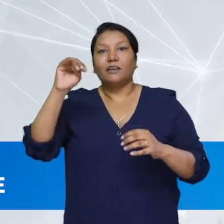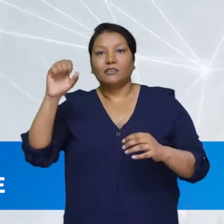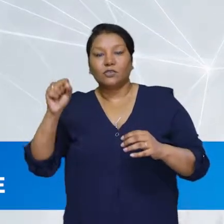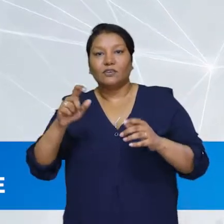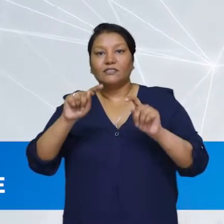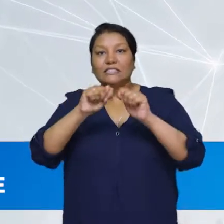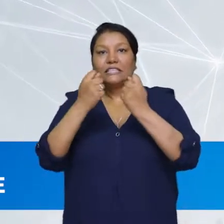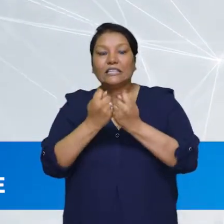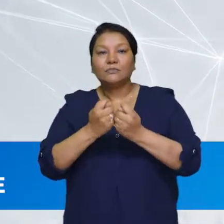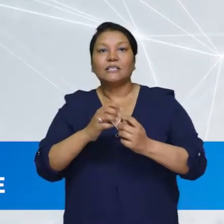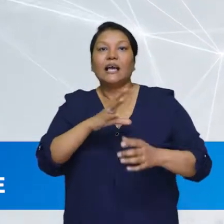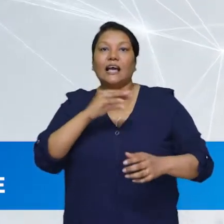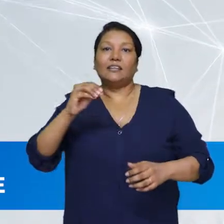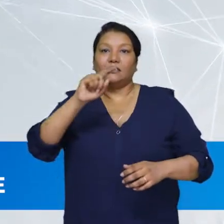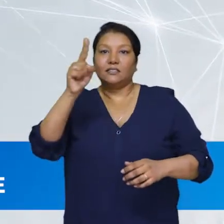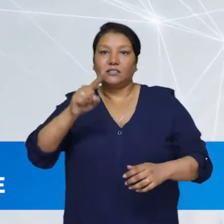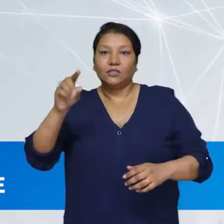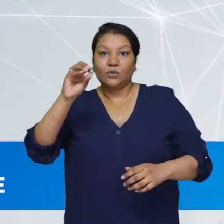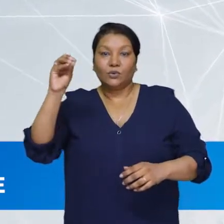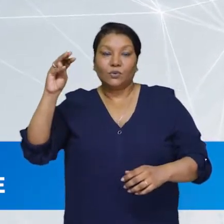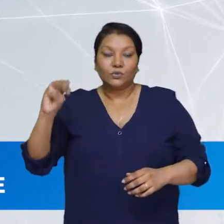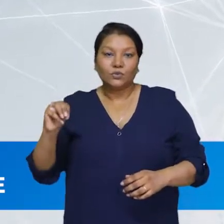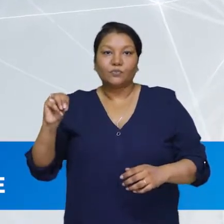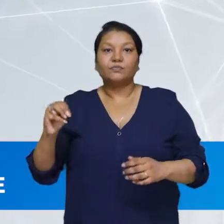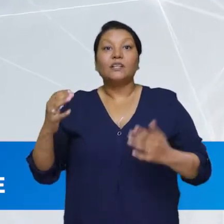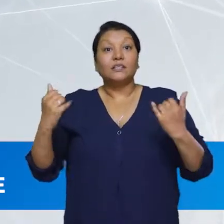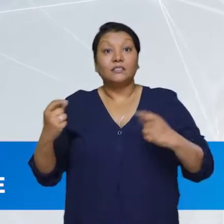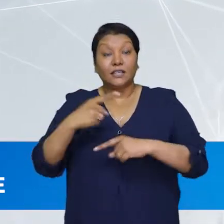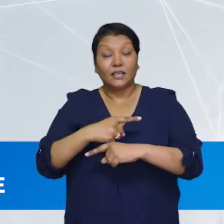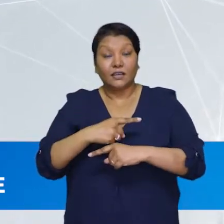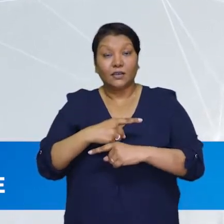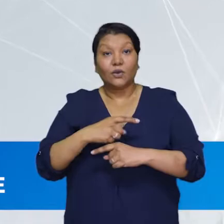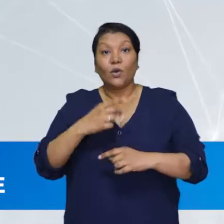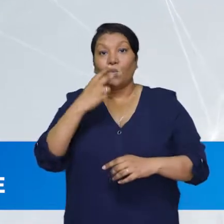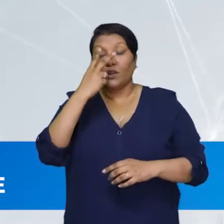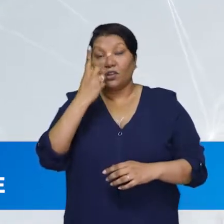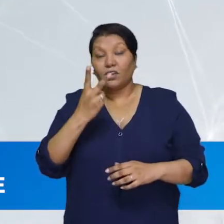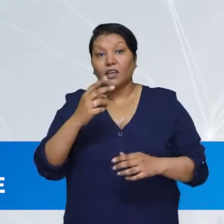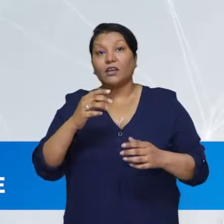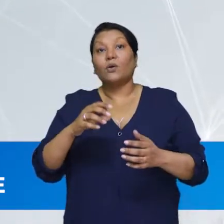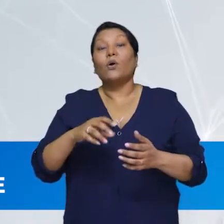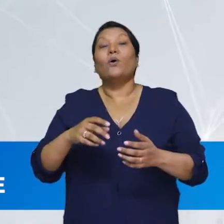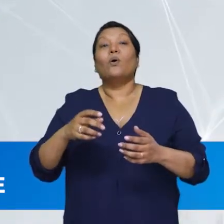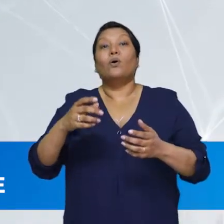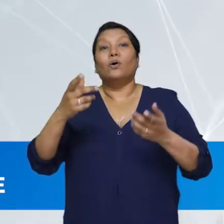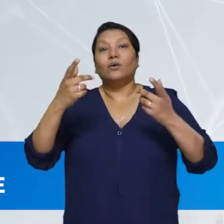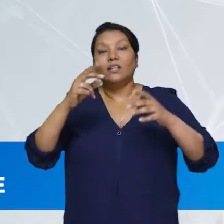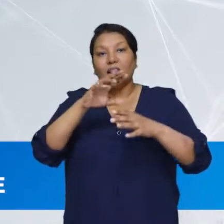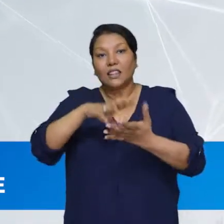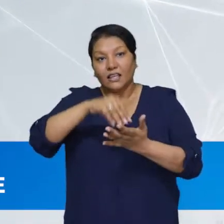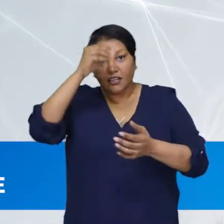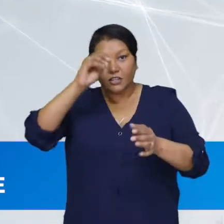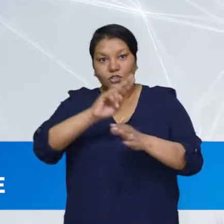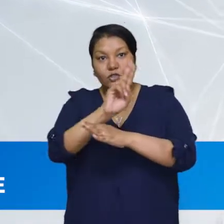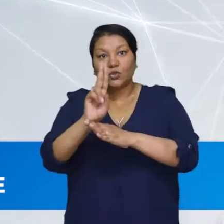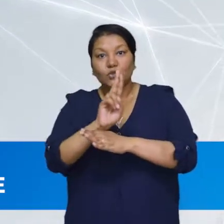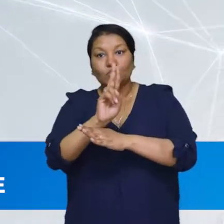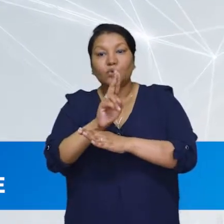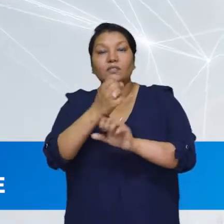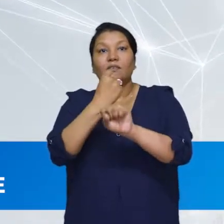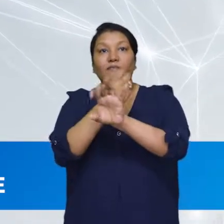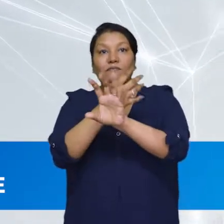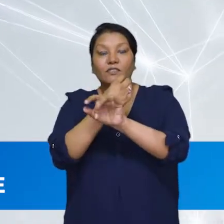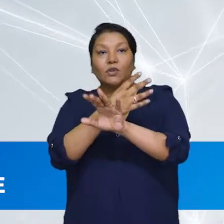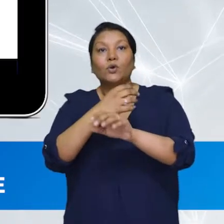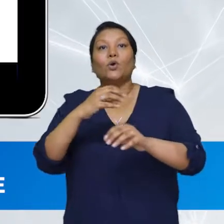Microsoft Teams, and Zoom. For this demonstration, I'll take you through the standard features of